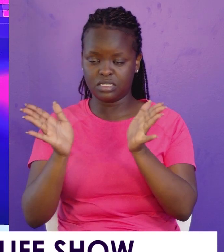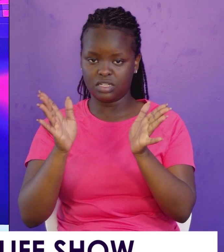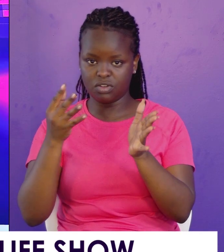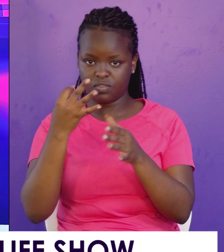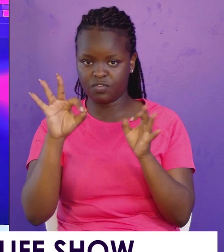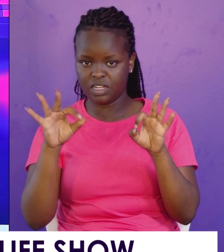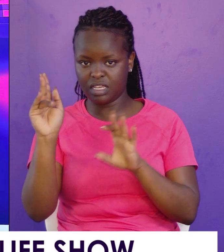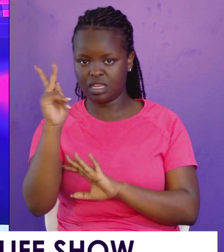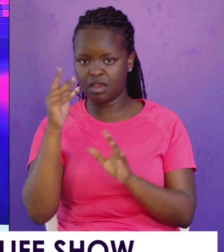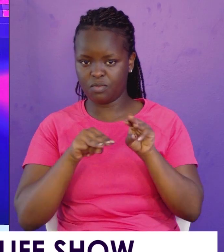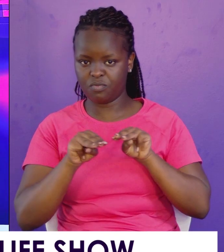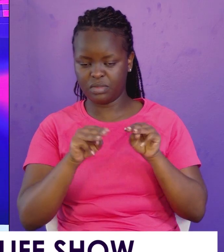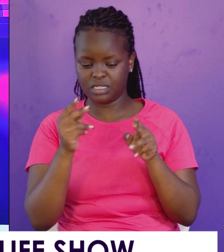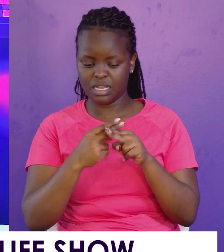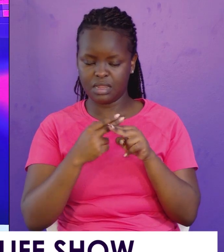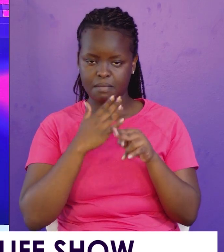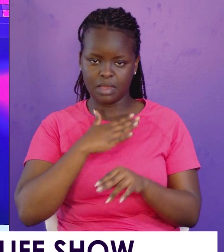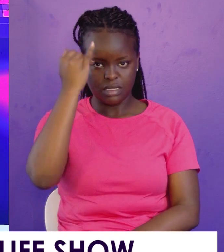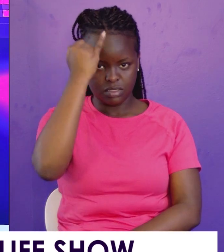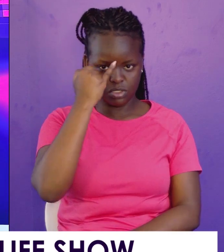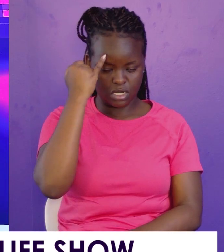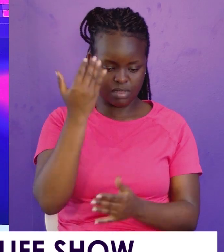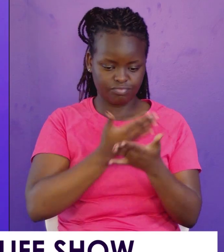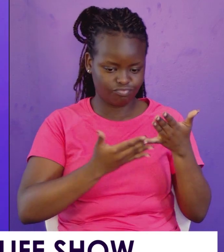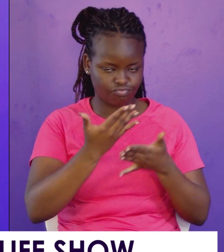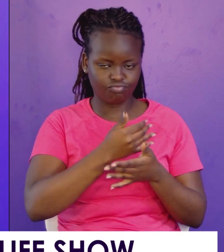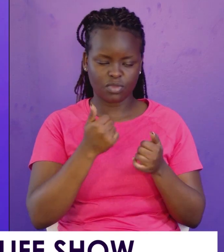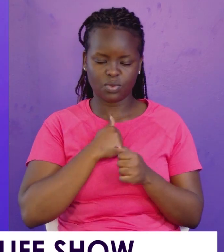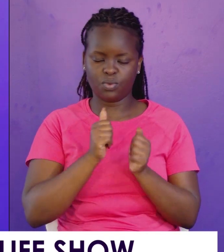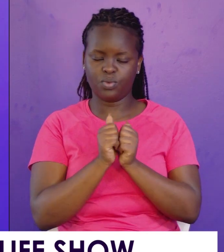is Jonas Simba. You can interact with us on 0111980384.